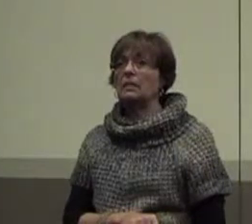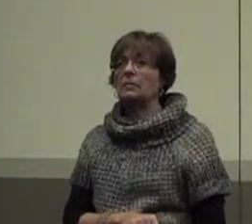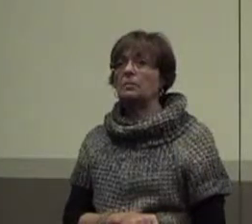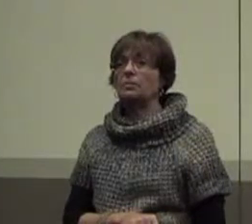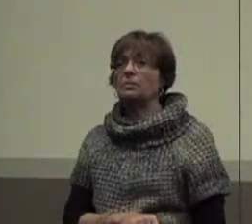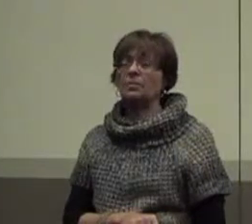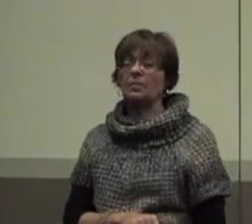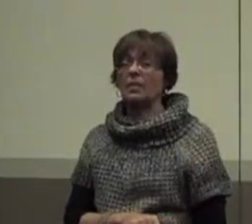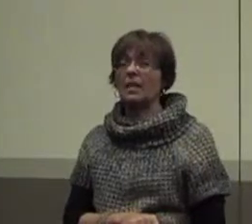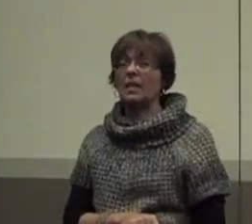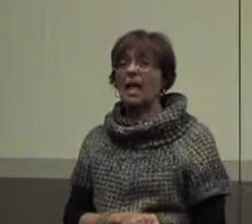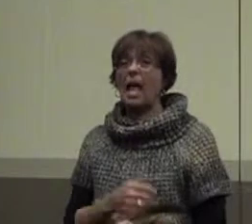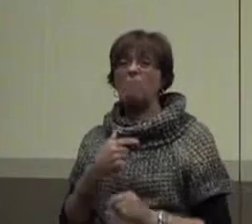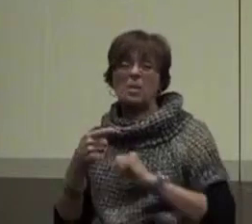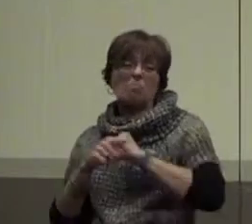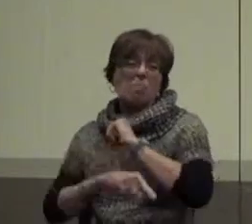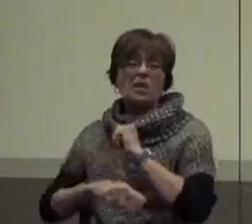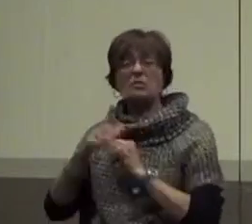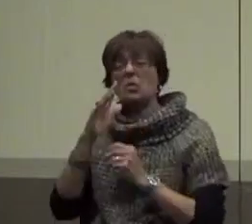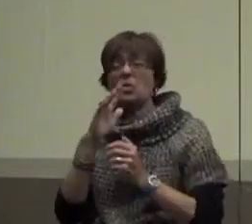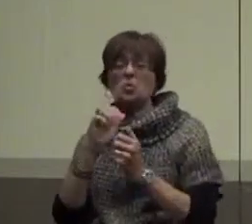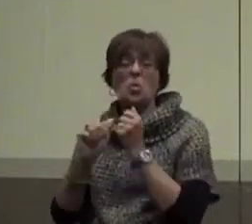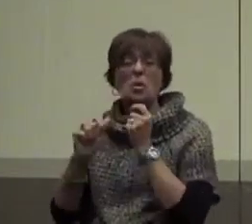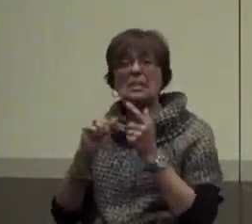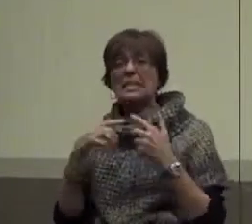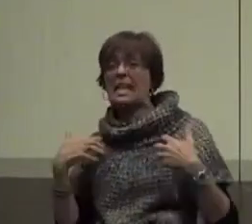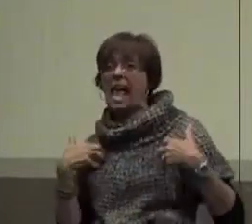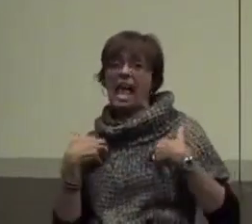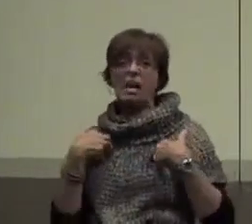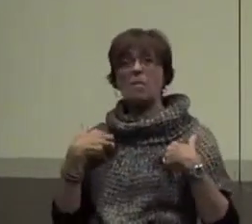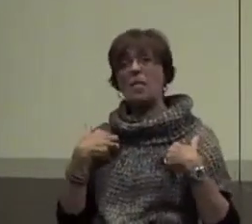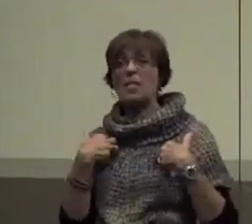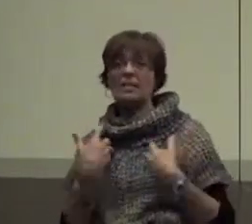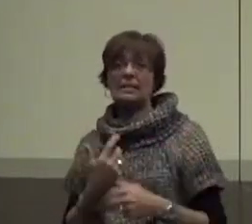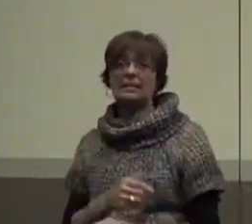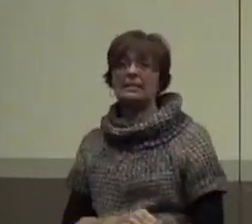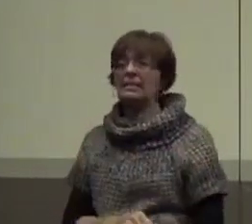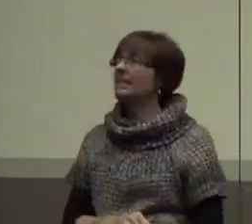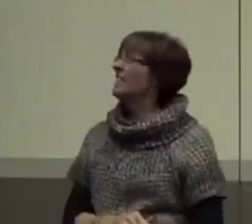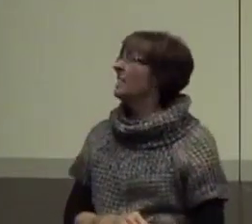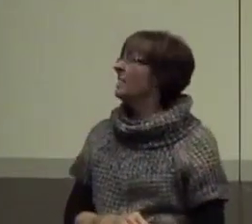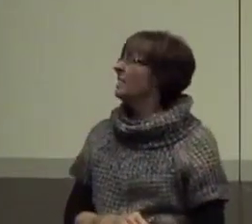Oh man, I'm being punished for cruelty to animals.